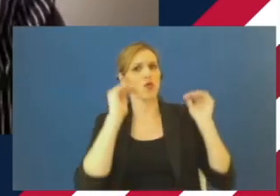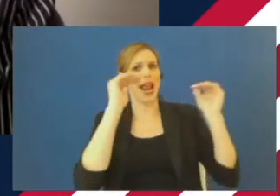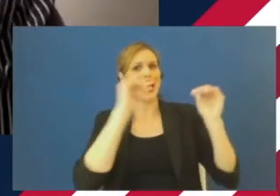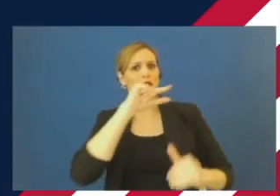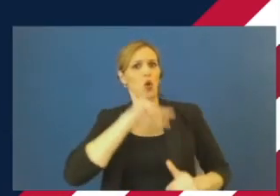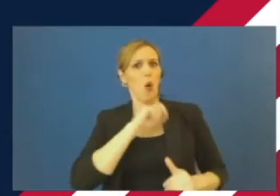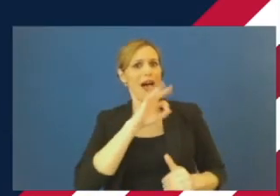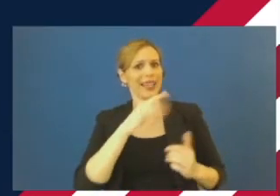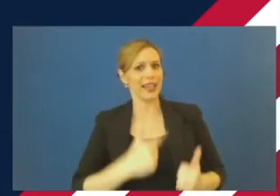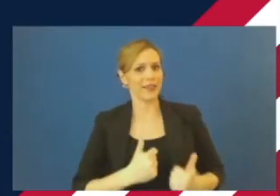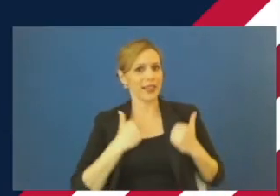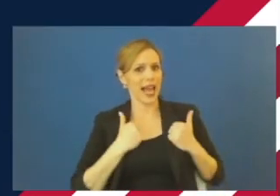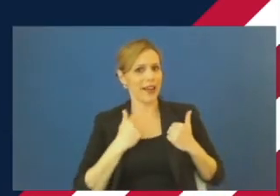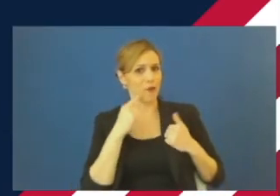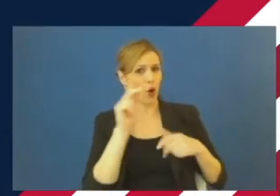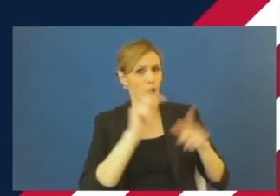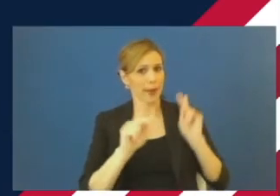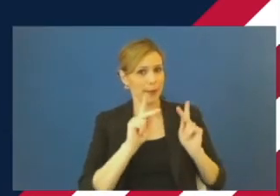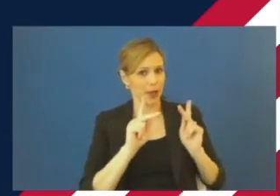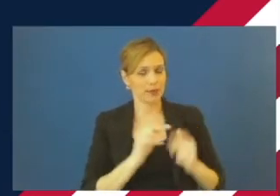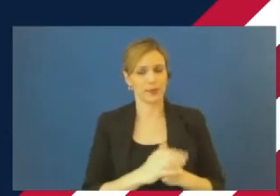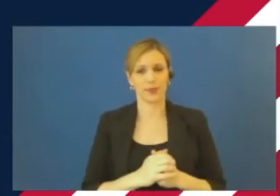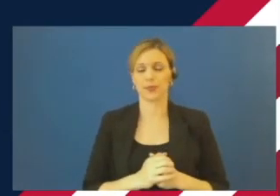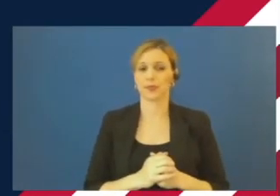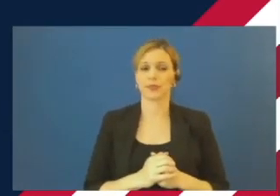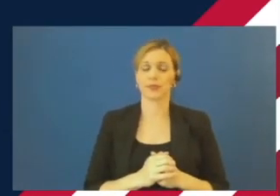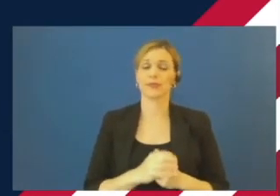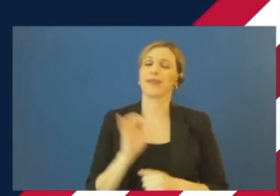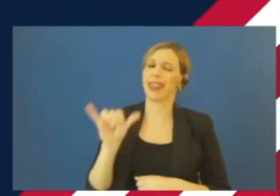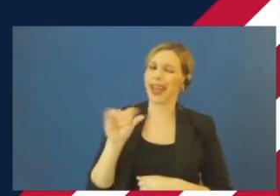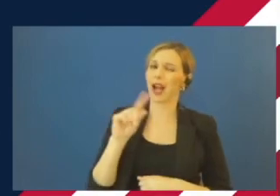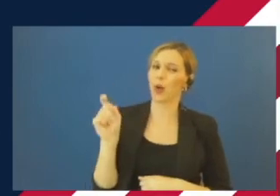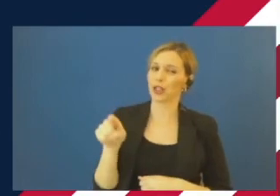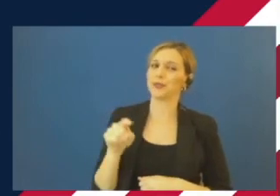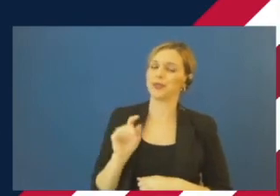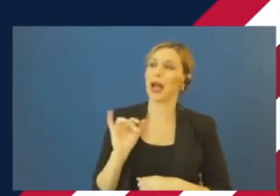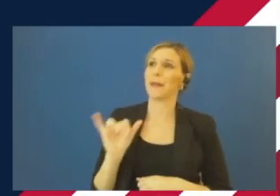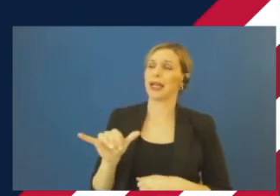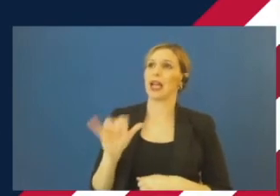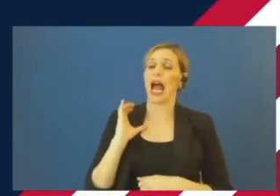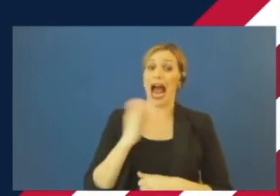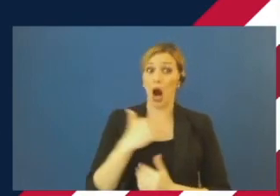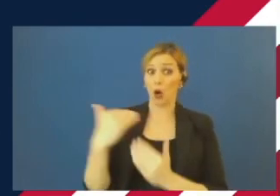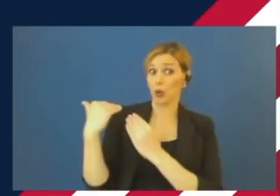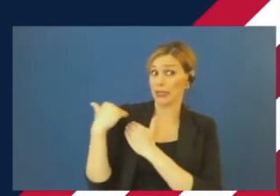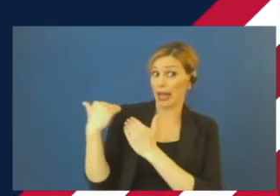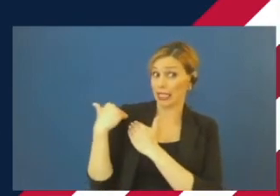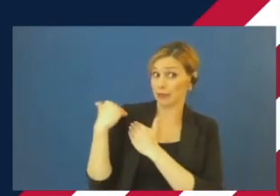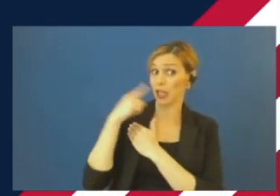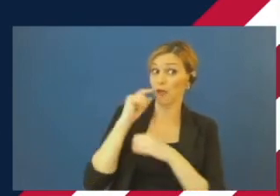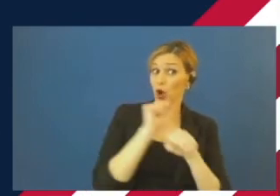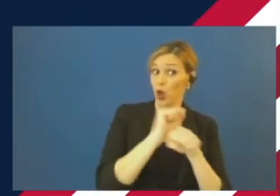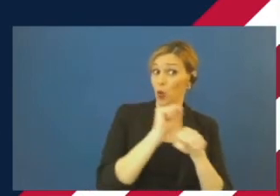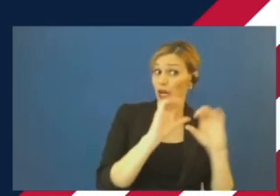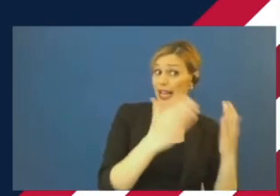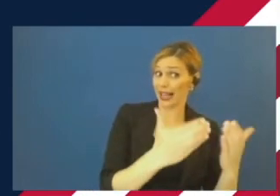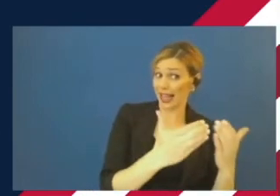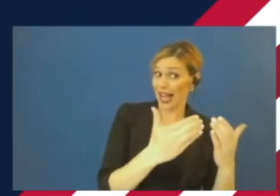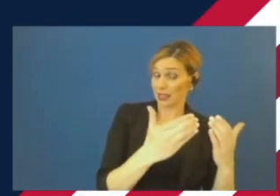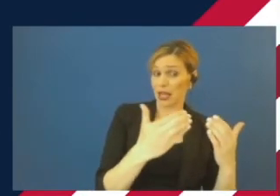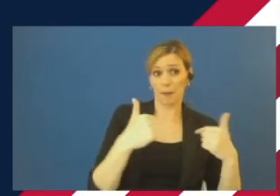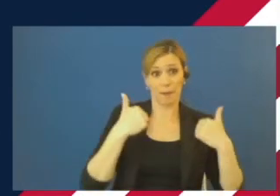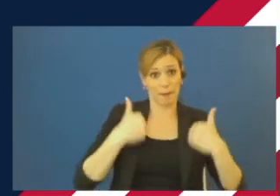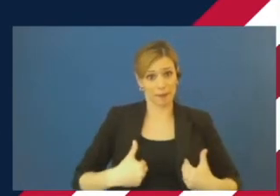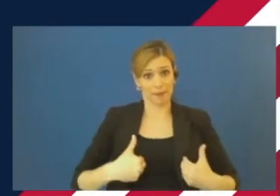know, when that question comes, I think that, you know, our duty as the working class and as Americans, I think over the past 7 years in the fight for 15